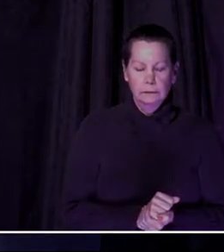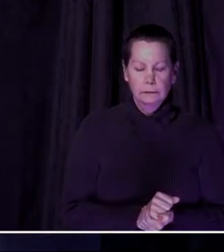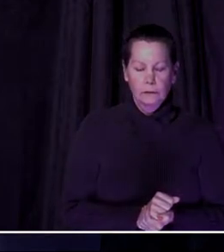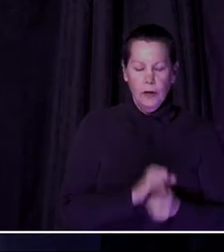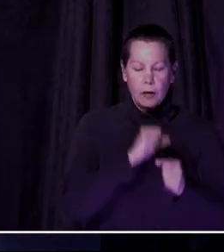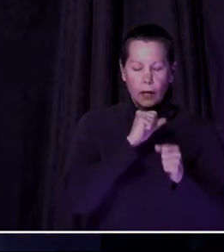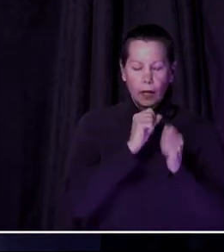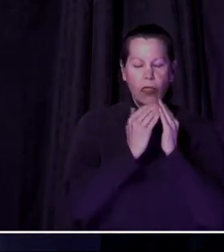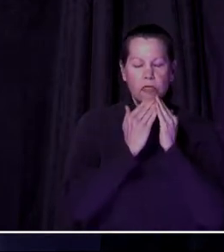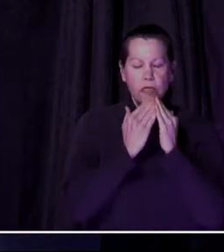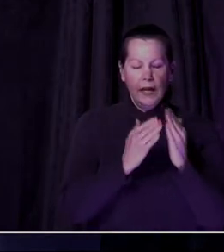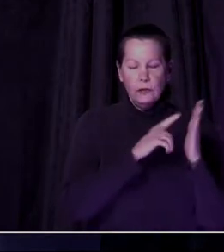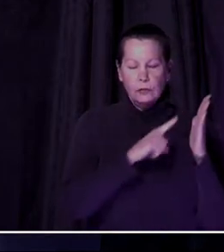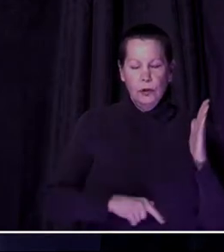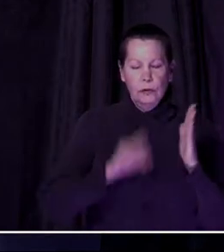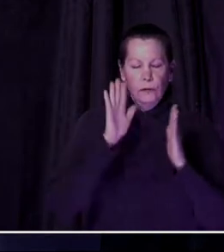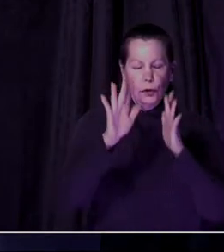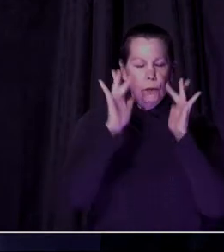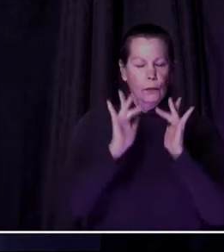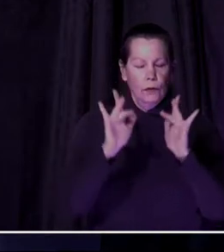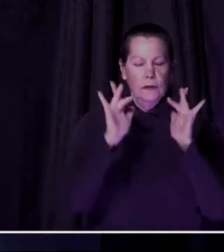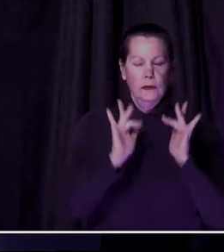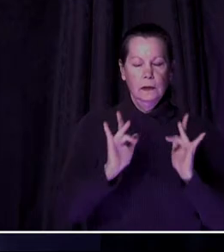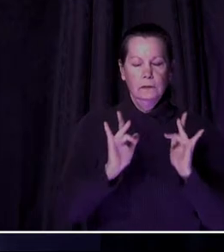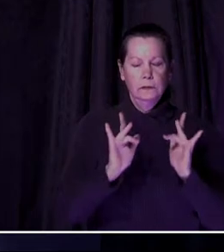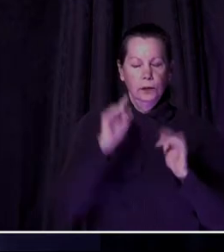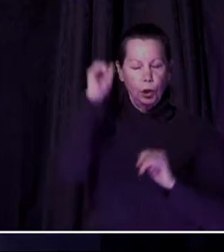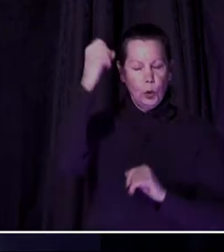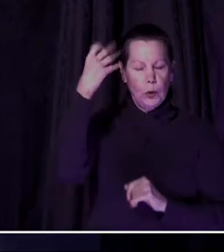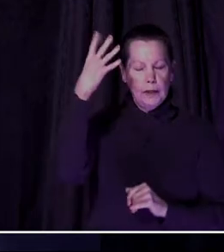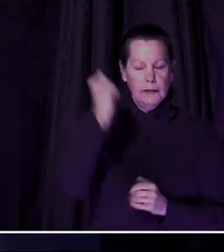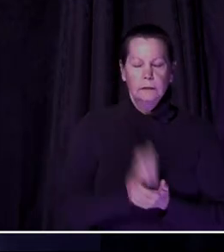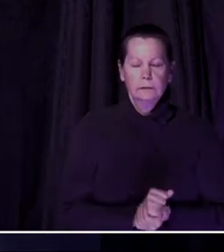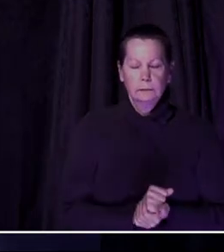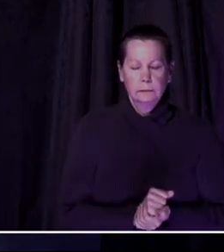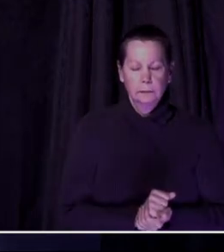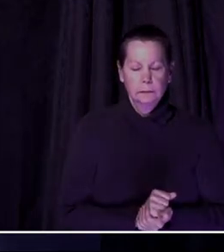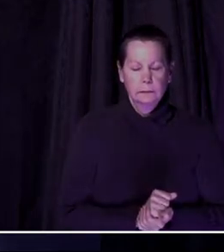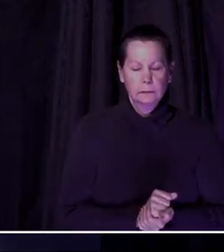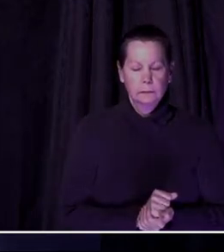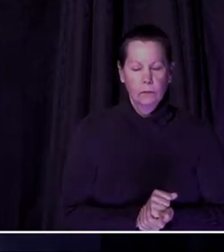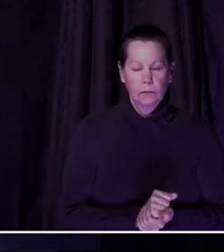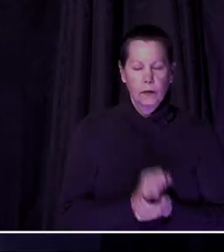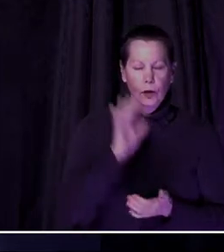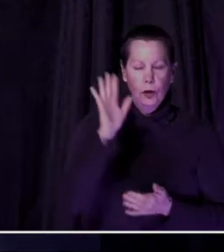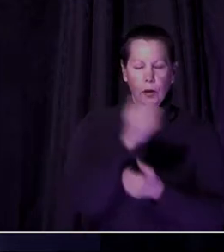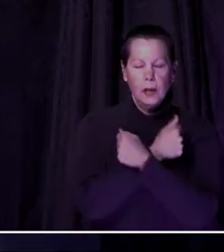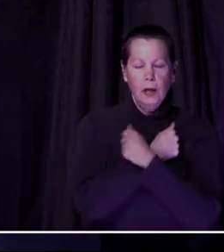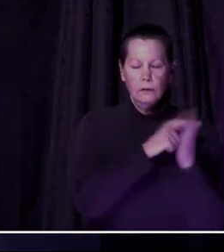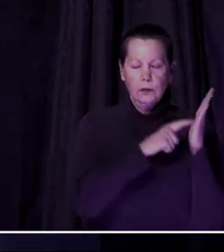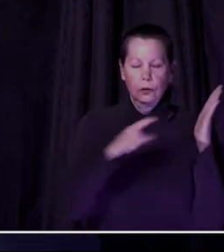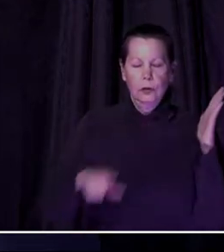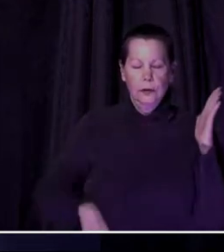Thank you, Lord, for your mercy, your grace, your love, Lord.